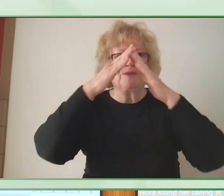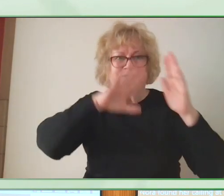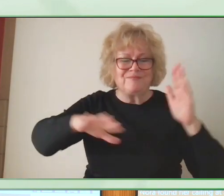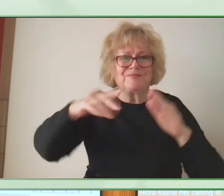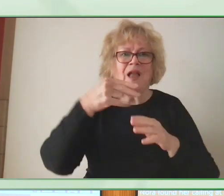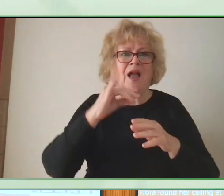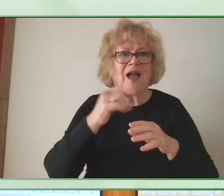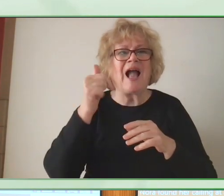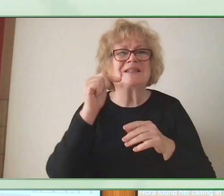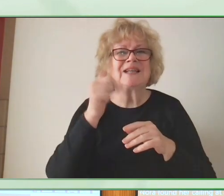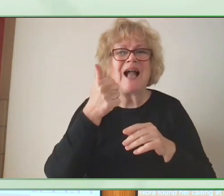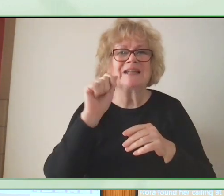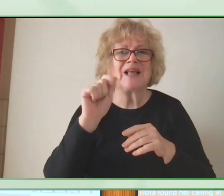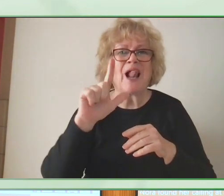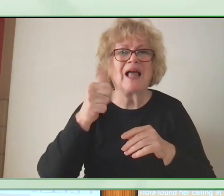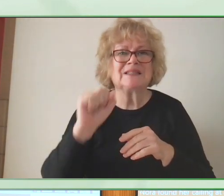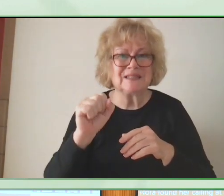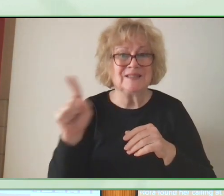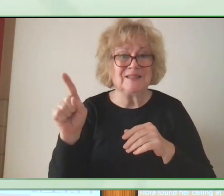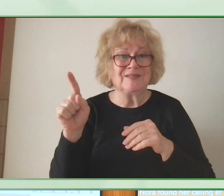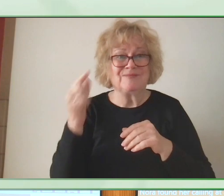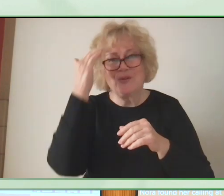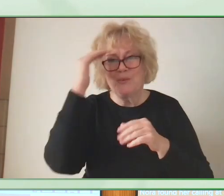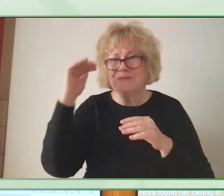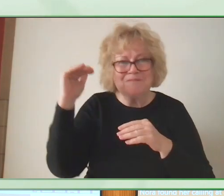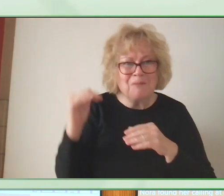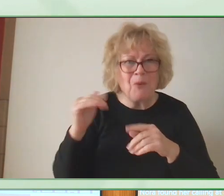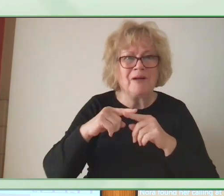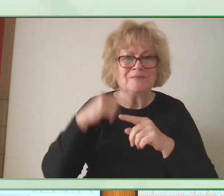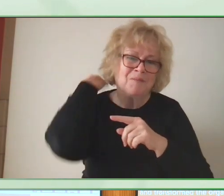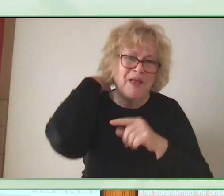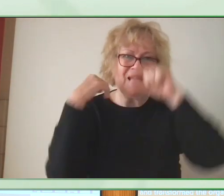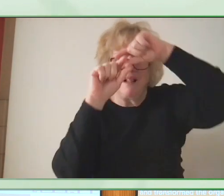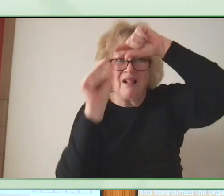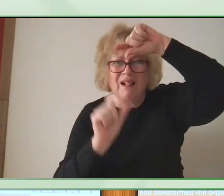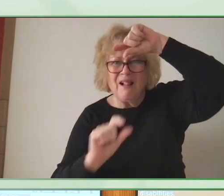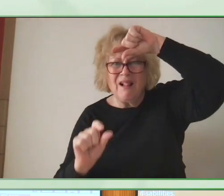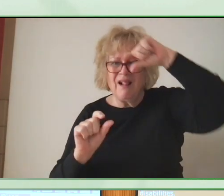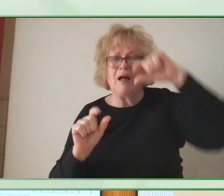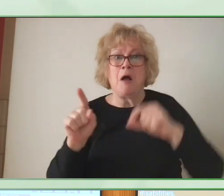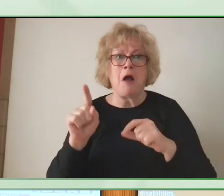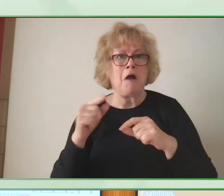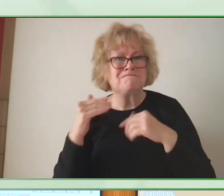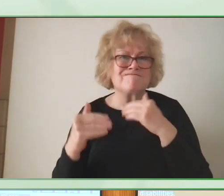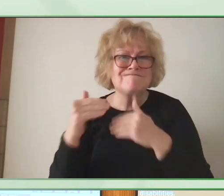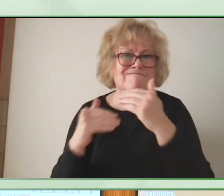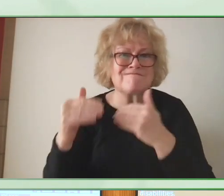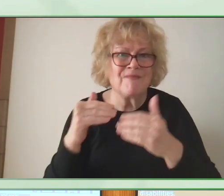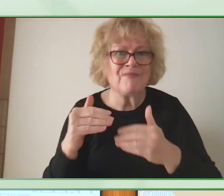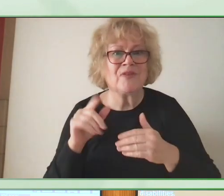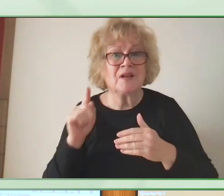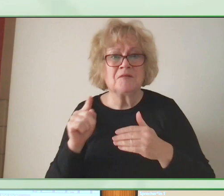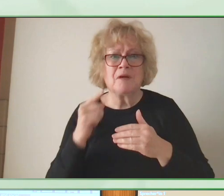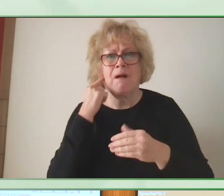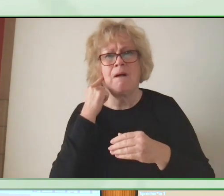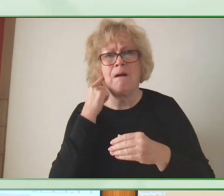support, empowering women with disabilities. Nora always jokes and says, I might be small, but I'm never refraining from